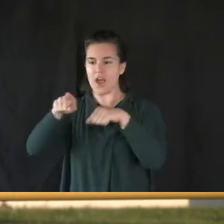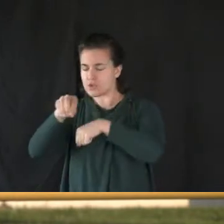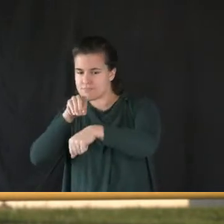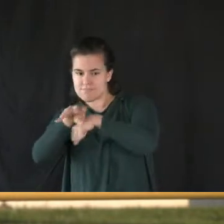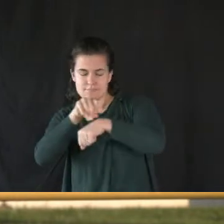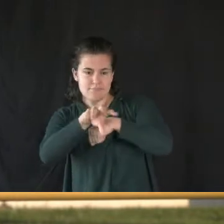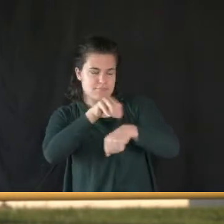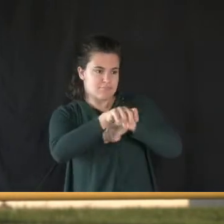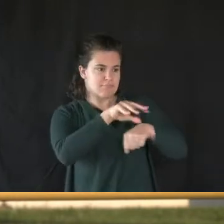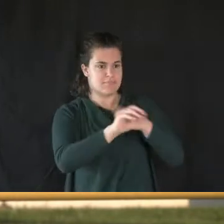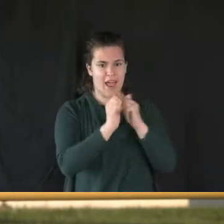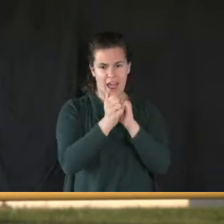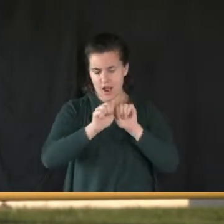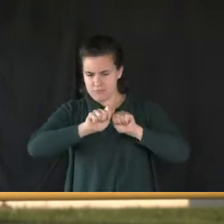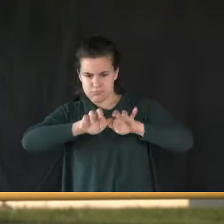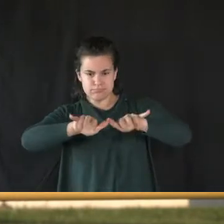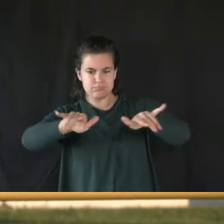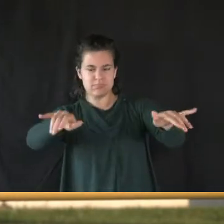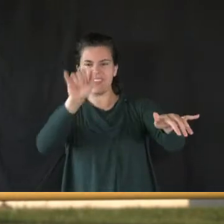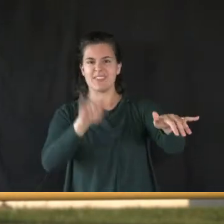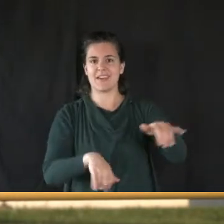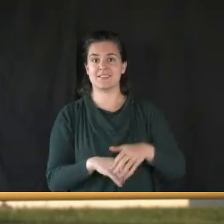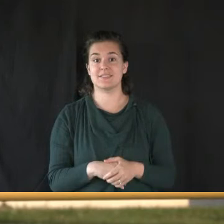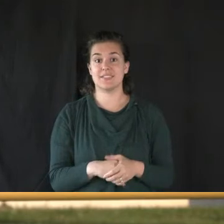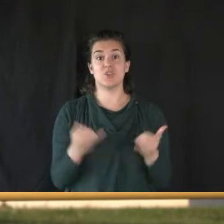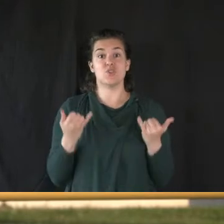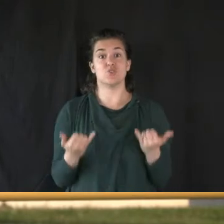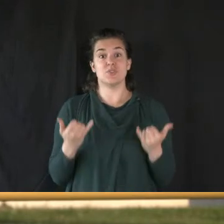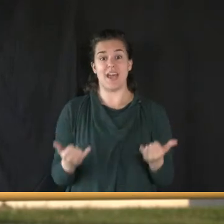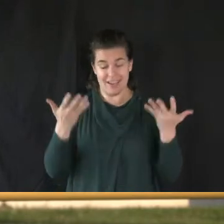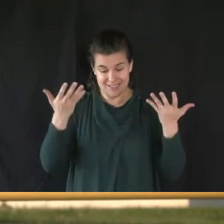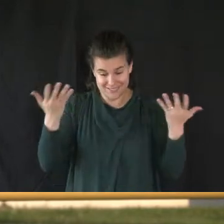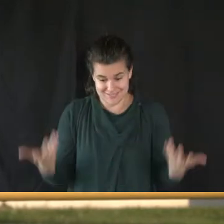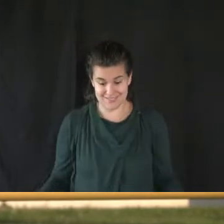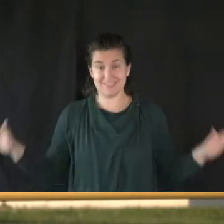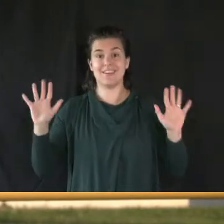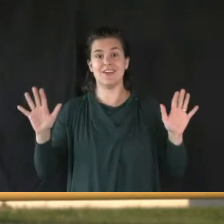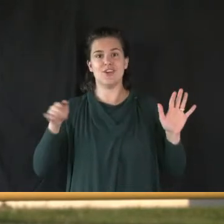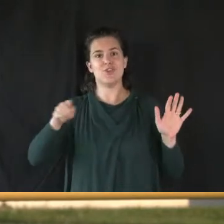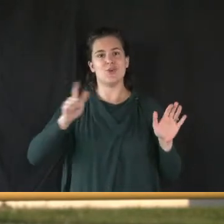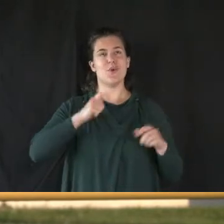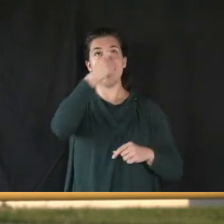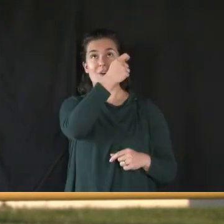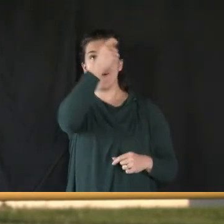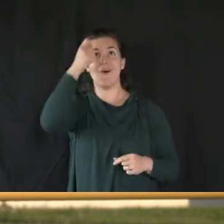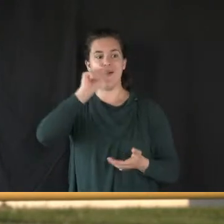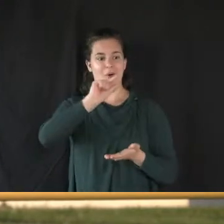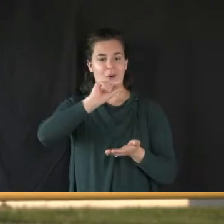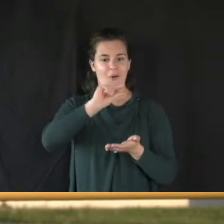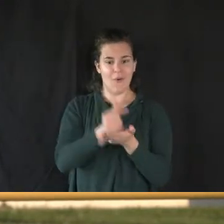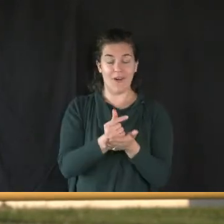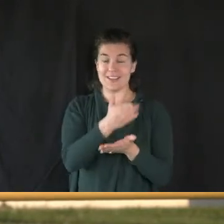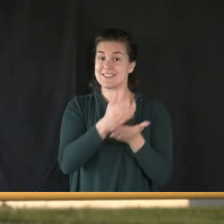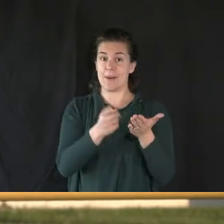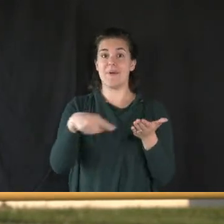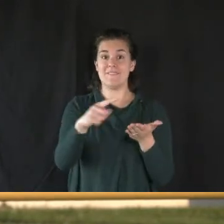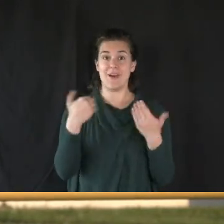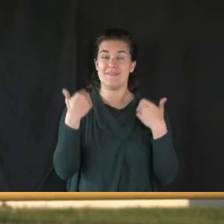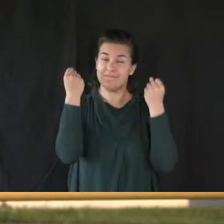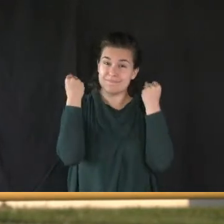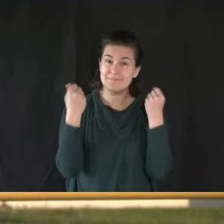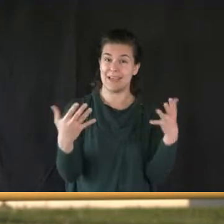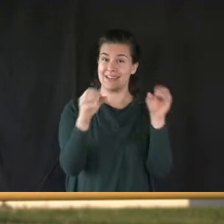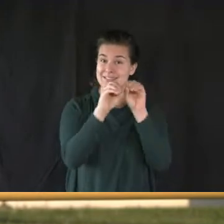today's ceremony, you're going to be a college graduate, many of you multi-times over. As already noted,